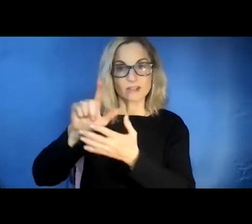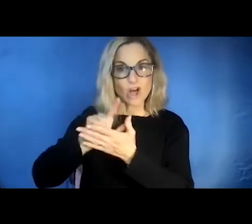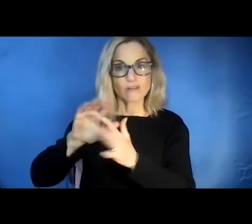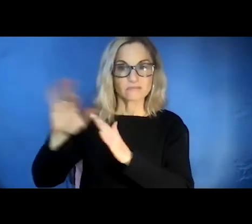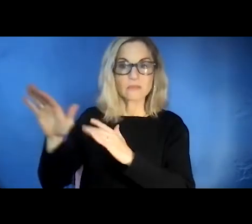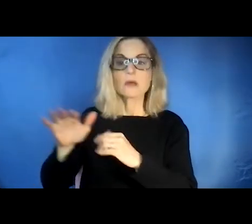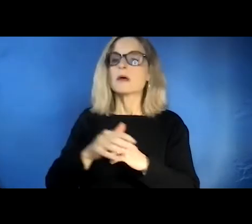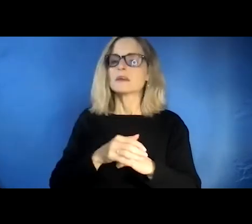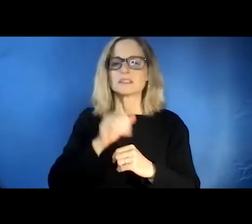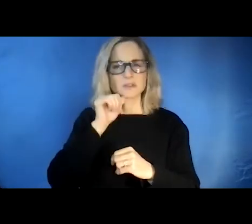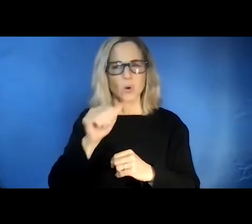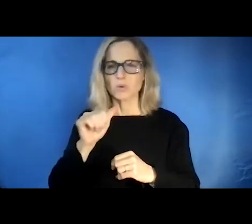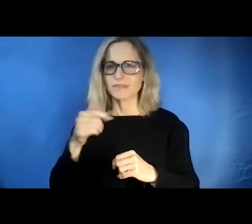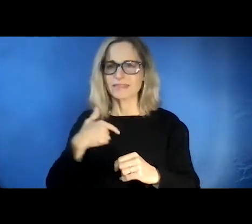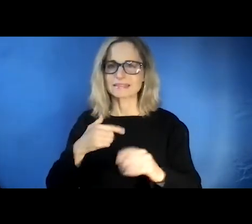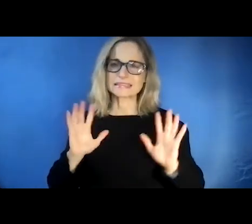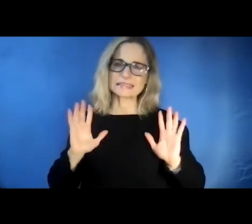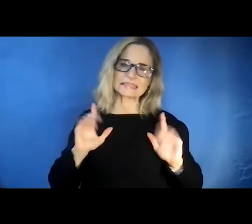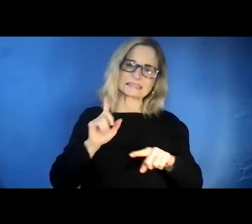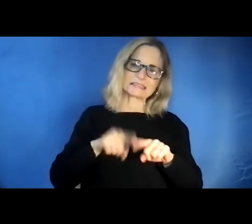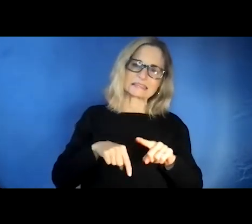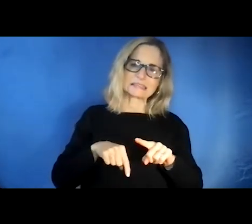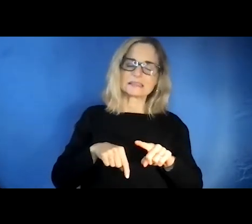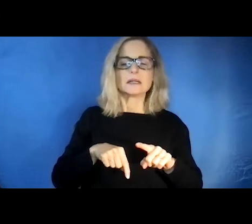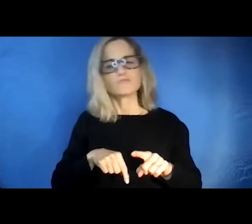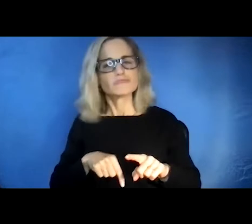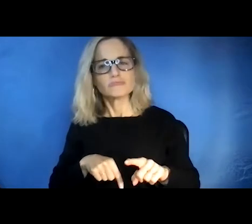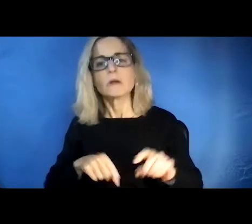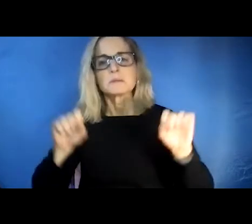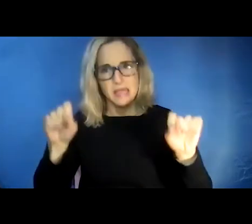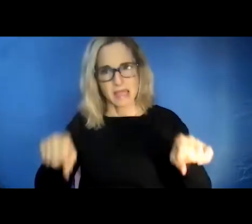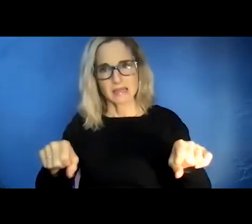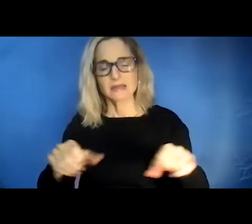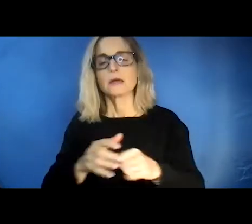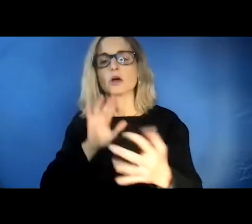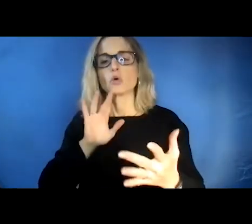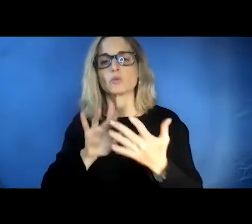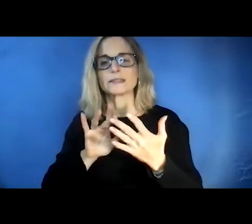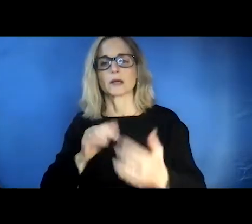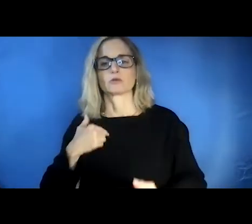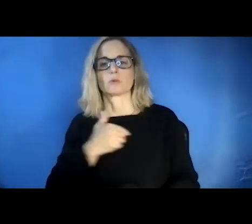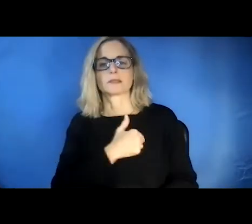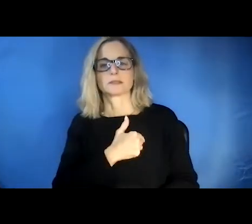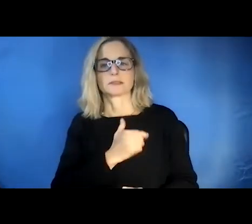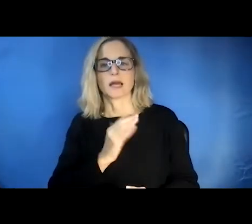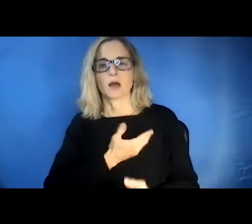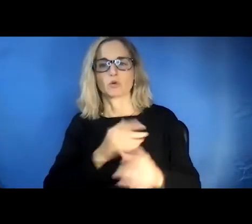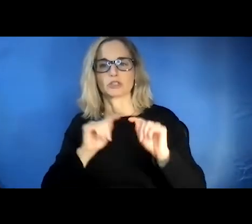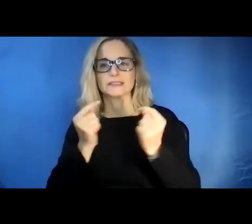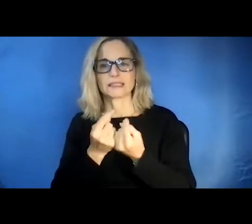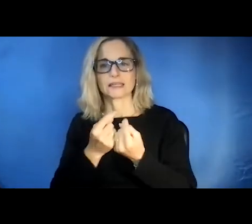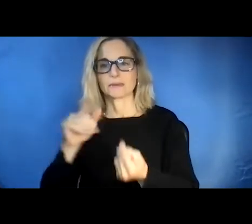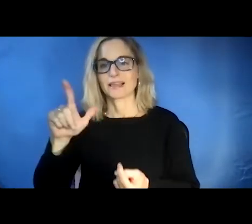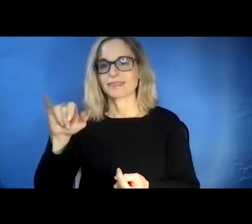brush it off. Go ahead and apply. I encourage you to reach out to our team, reach out to Leslie and her team. They specifically